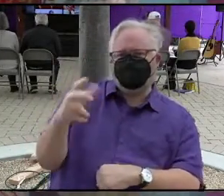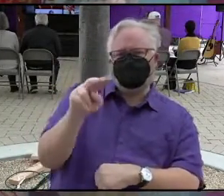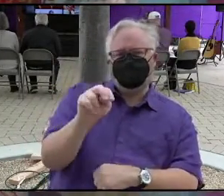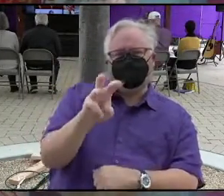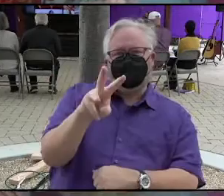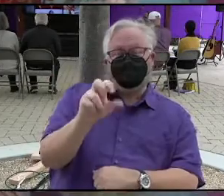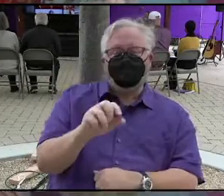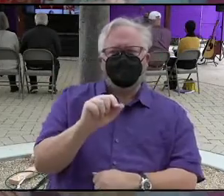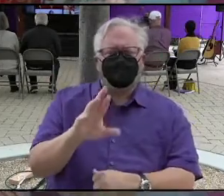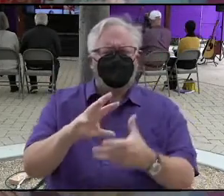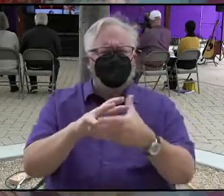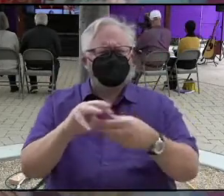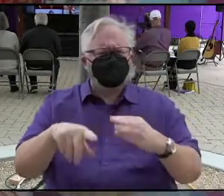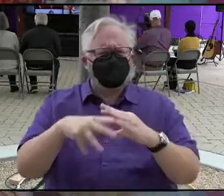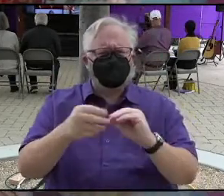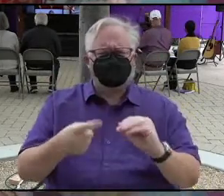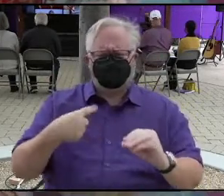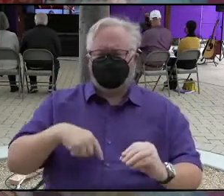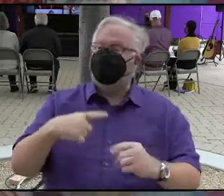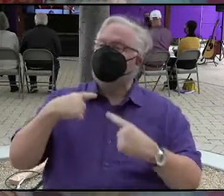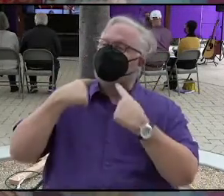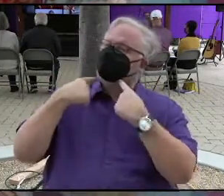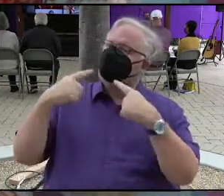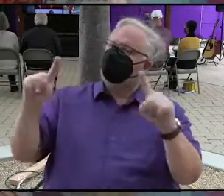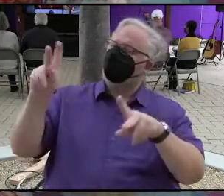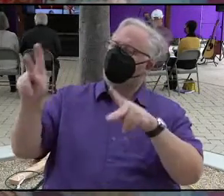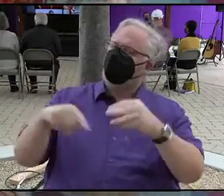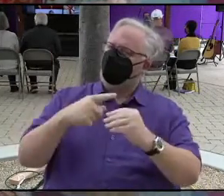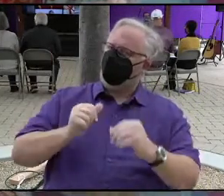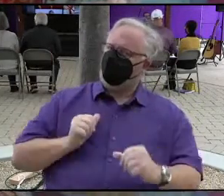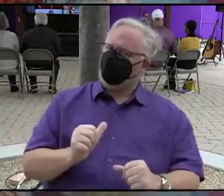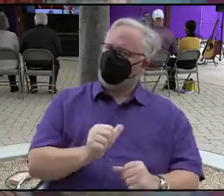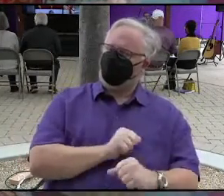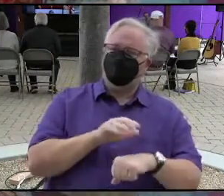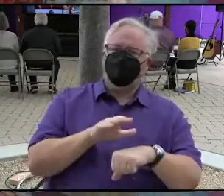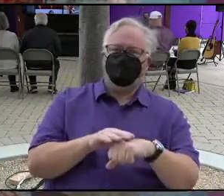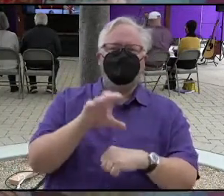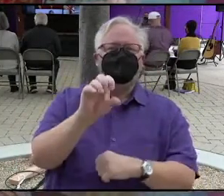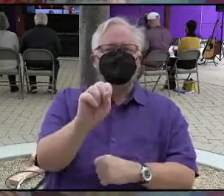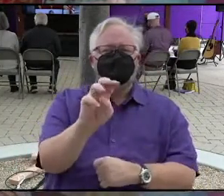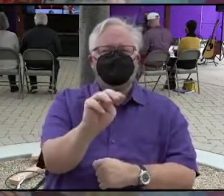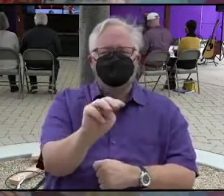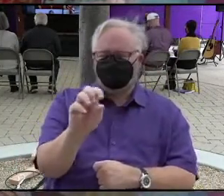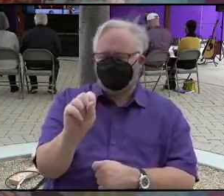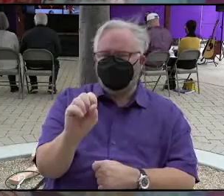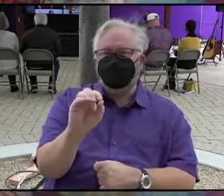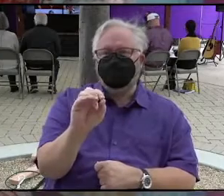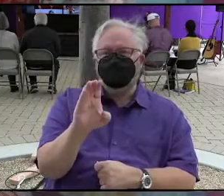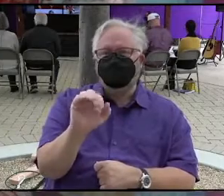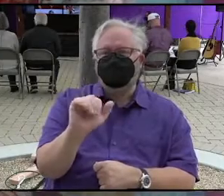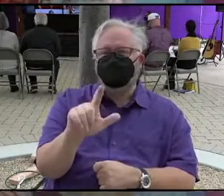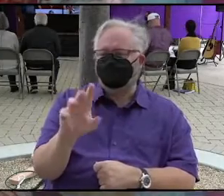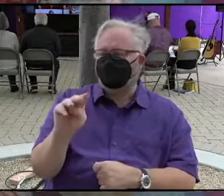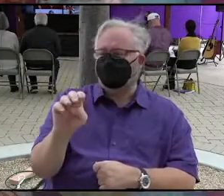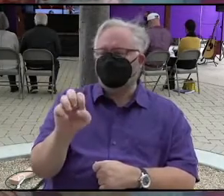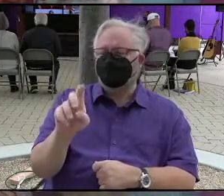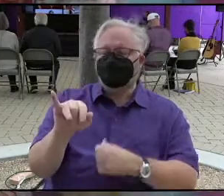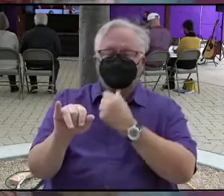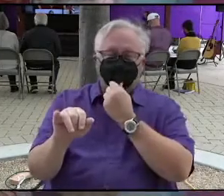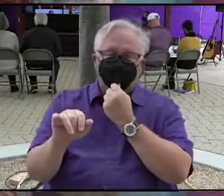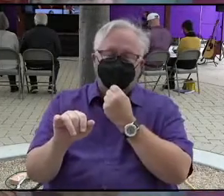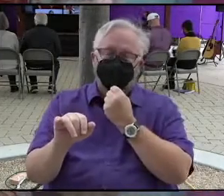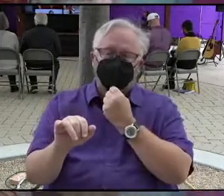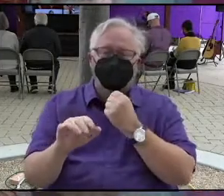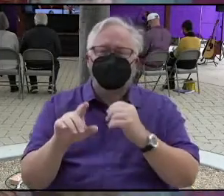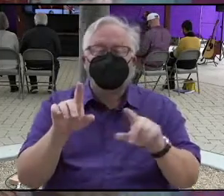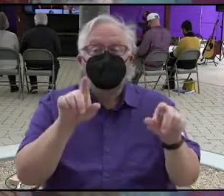ourselves about ourselves on social media. It might even include the stories about ourselves,